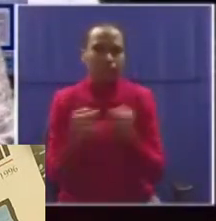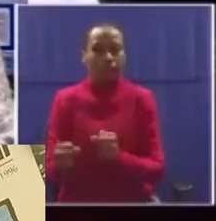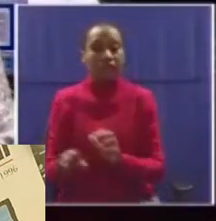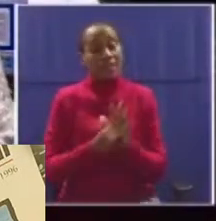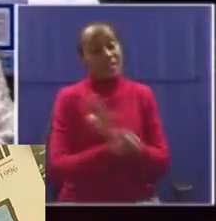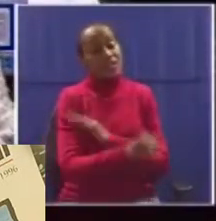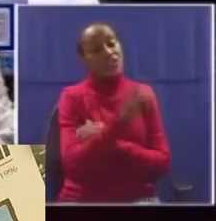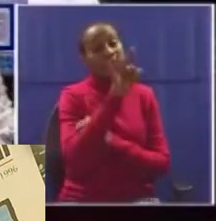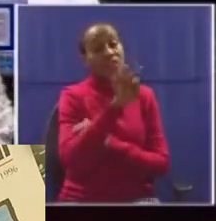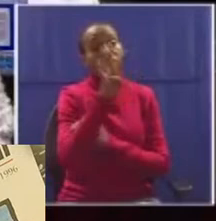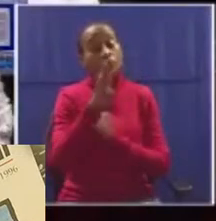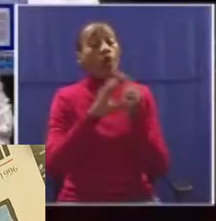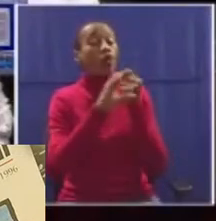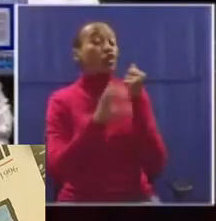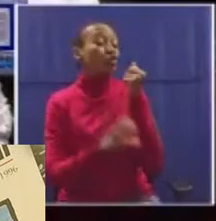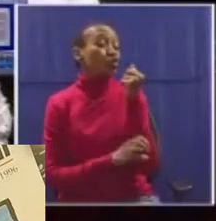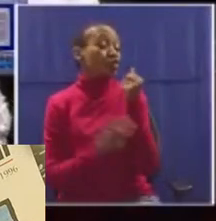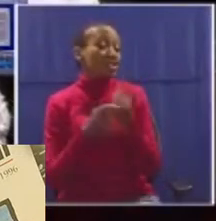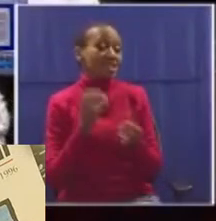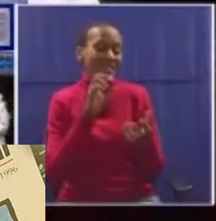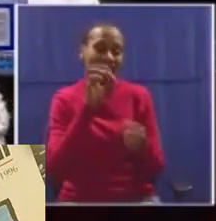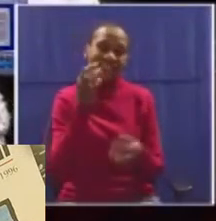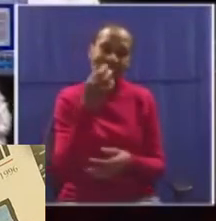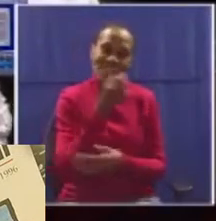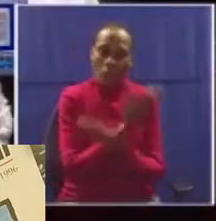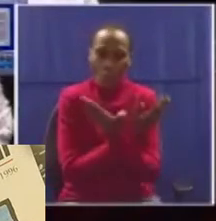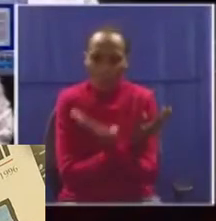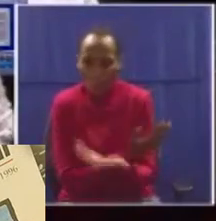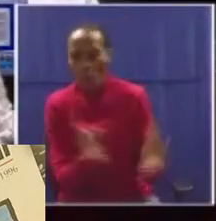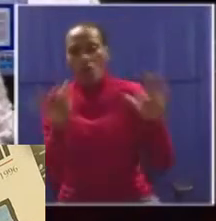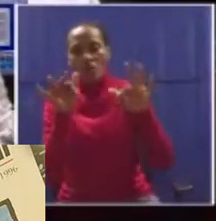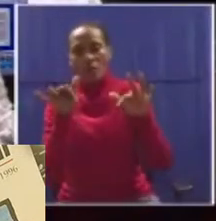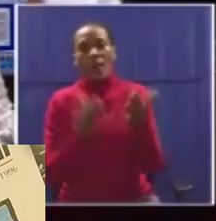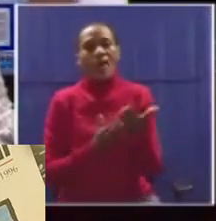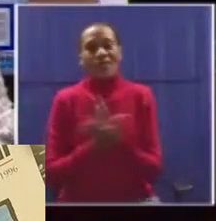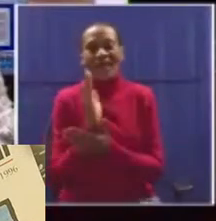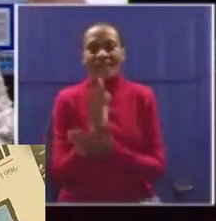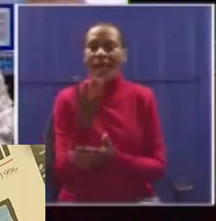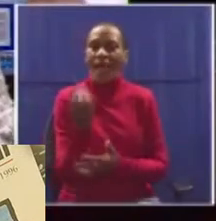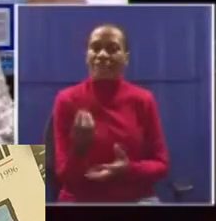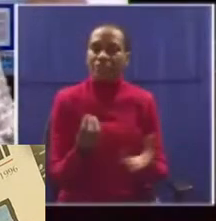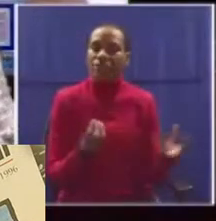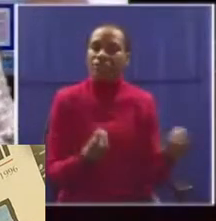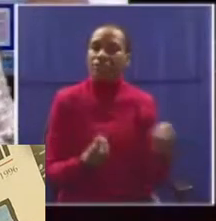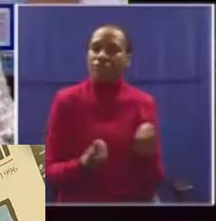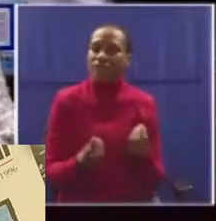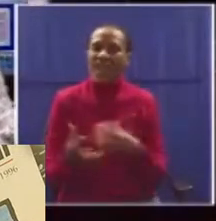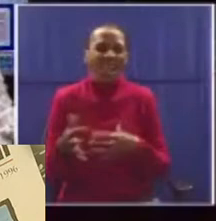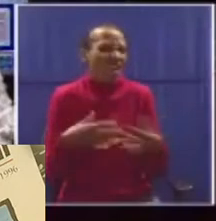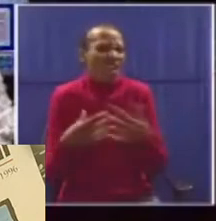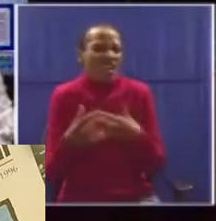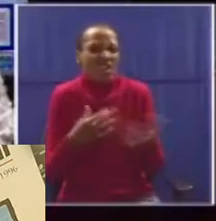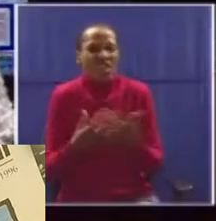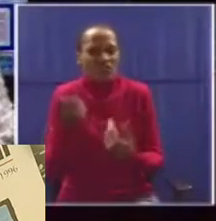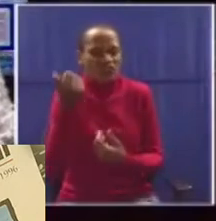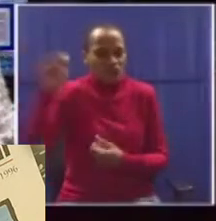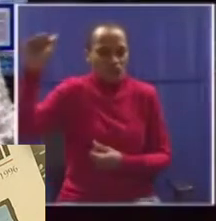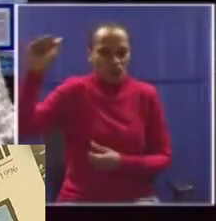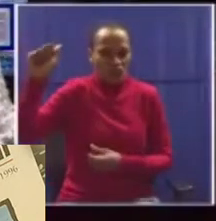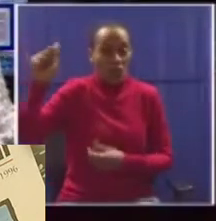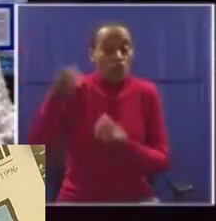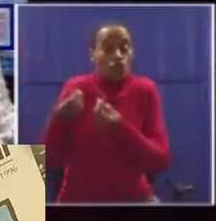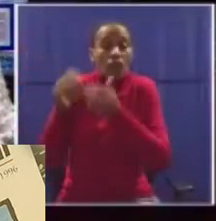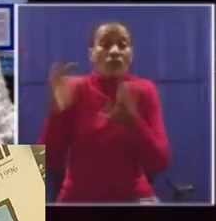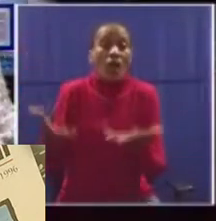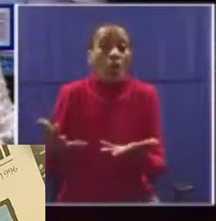section 34 of the Constitution guarantees everyone the right to have any dispute that can be